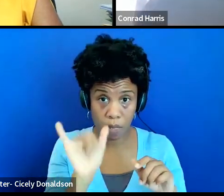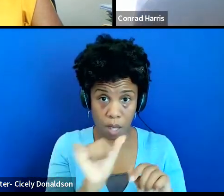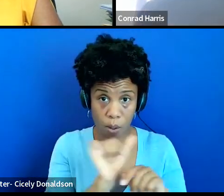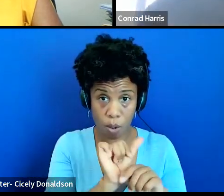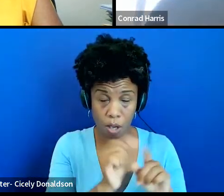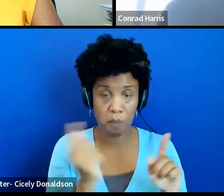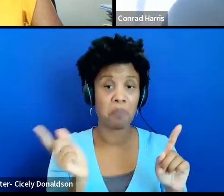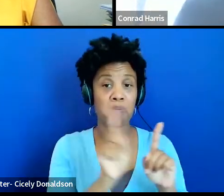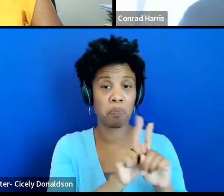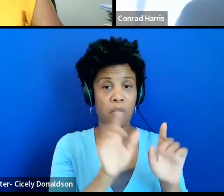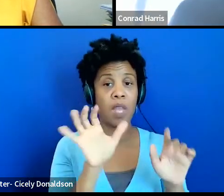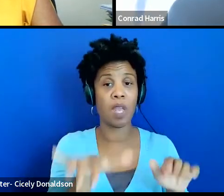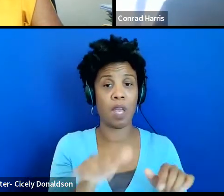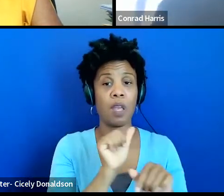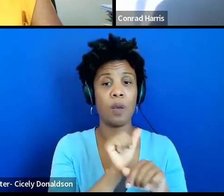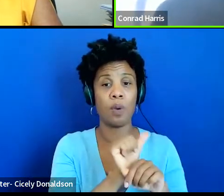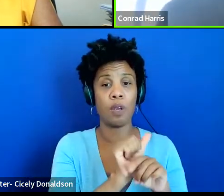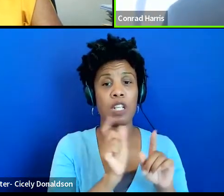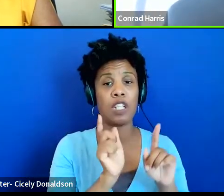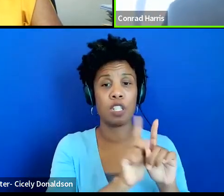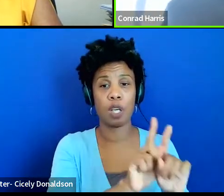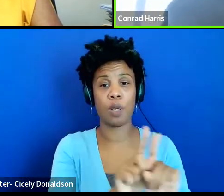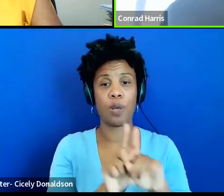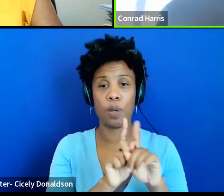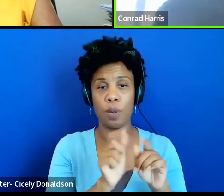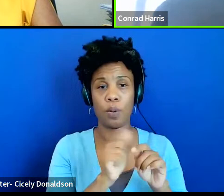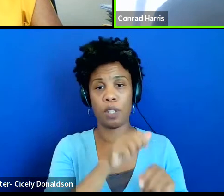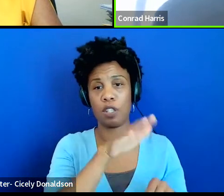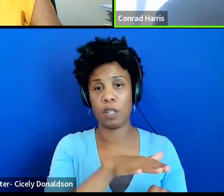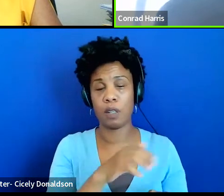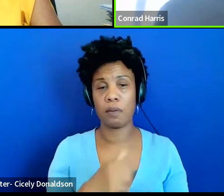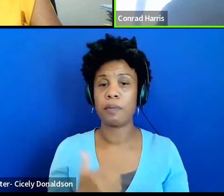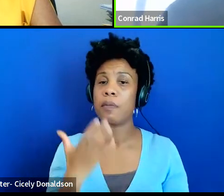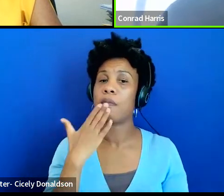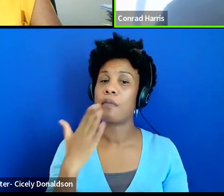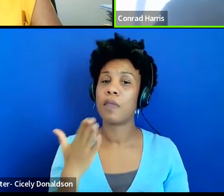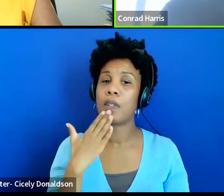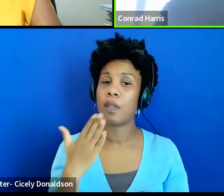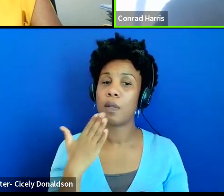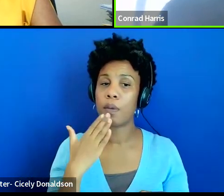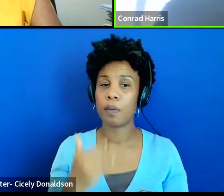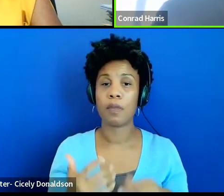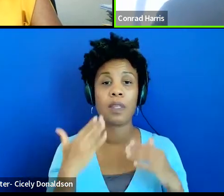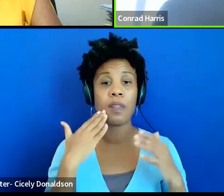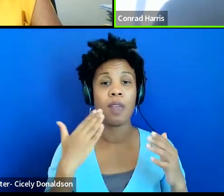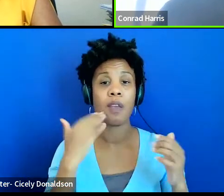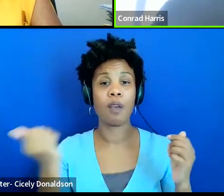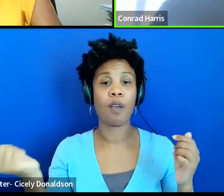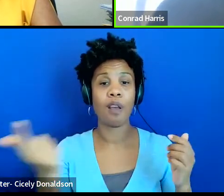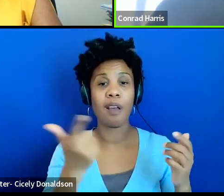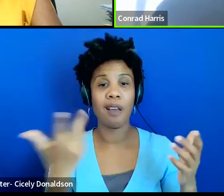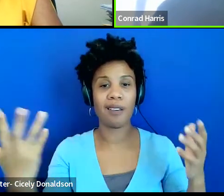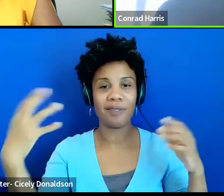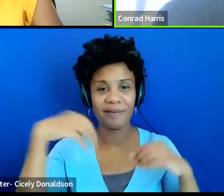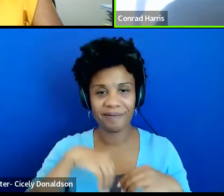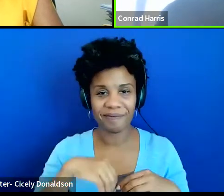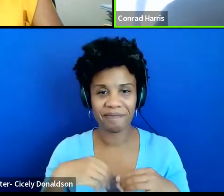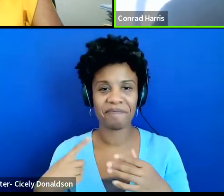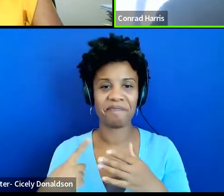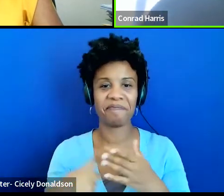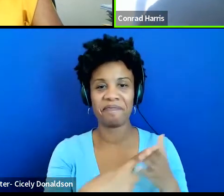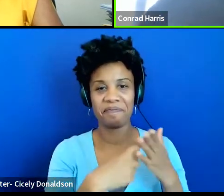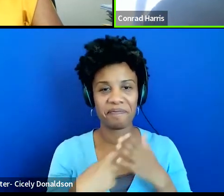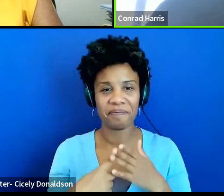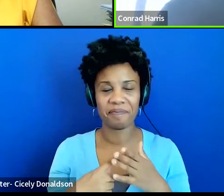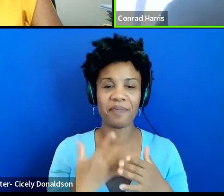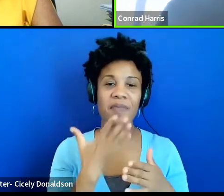All right, thanks for that, Dr. Cumberbatch, and thanks to you all for your participation, and to